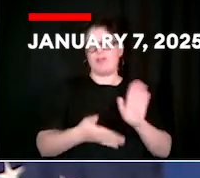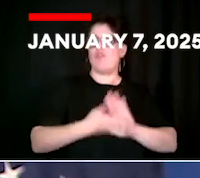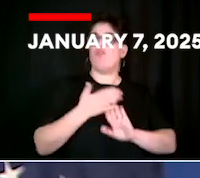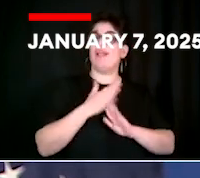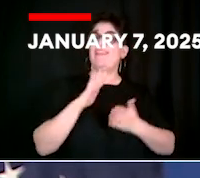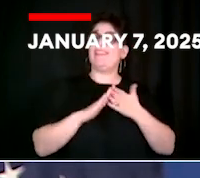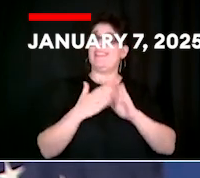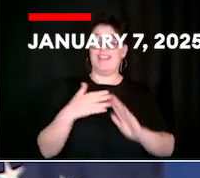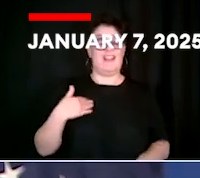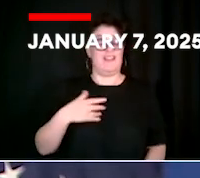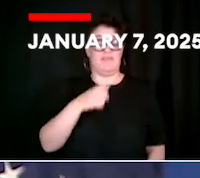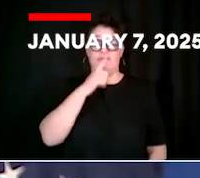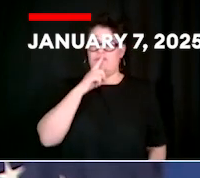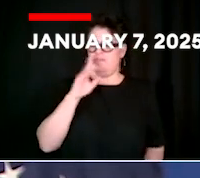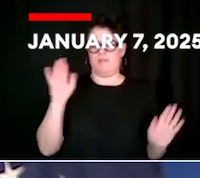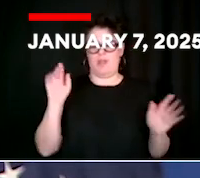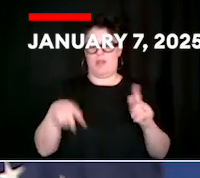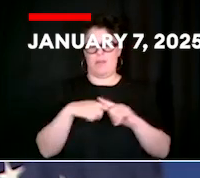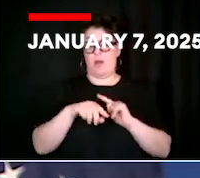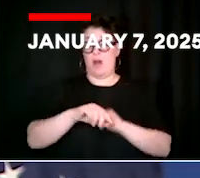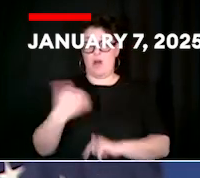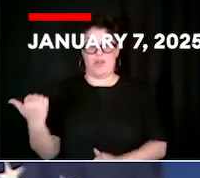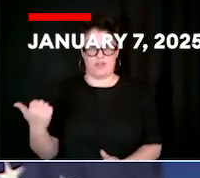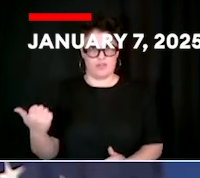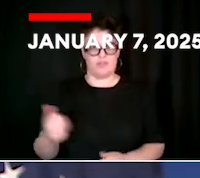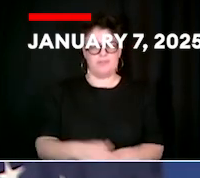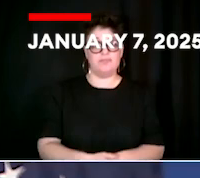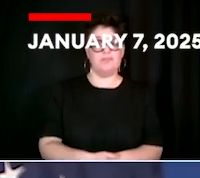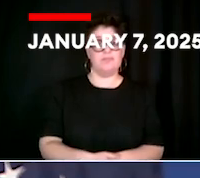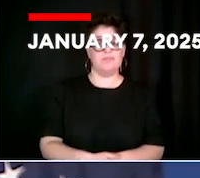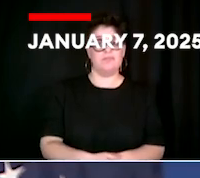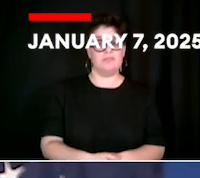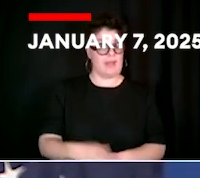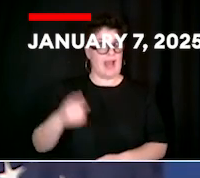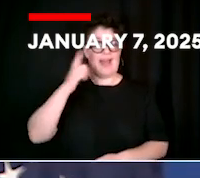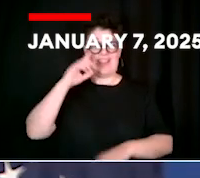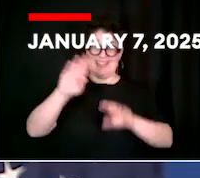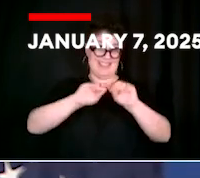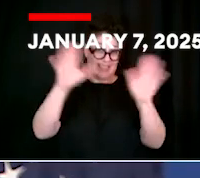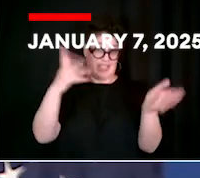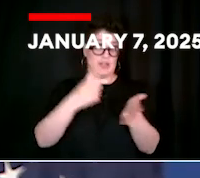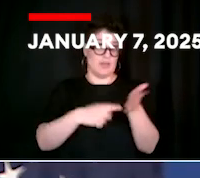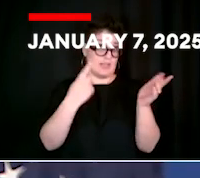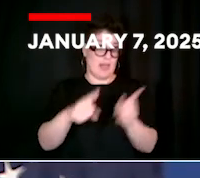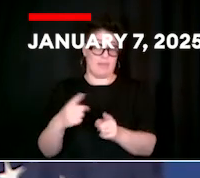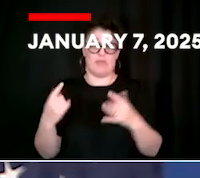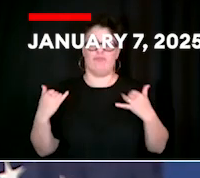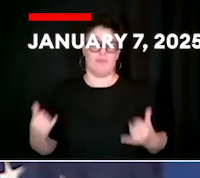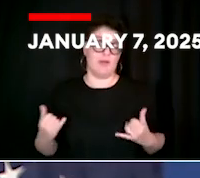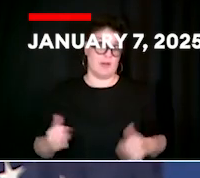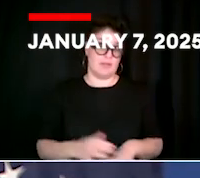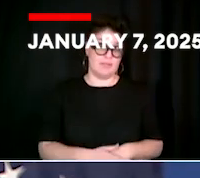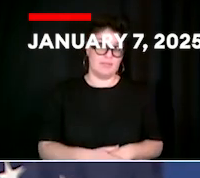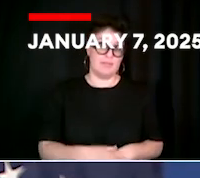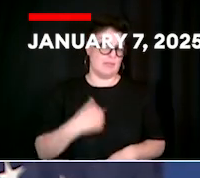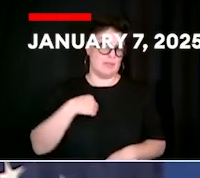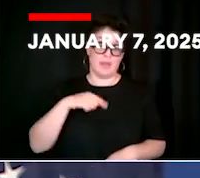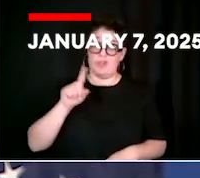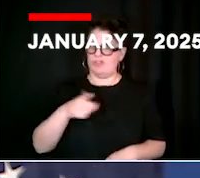running the city. I think it's clear what's happening right now, and I just need to stay